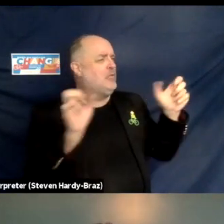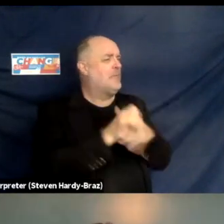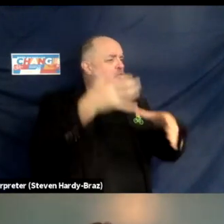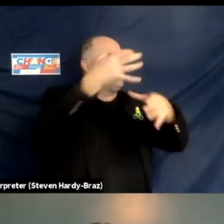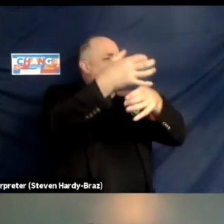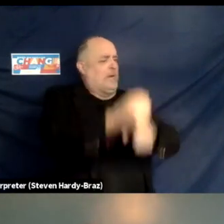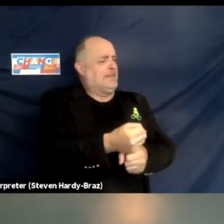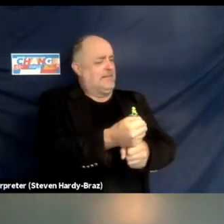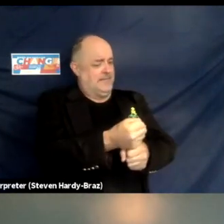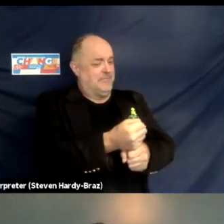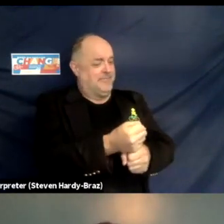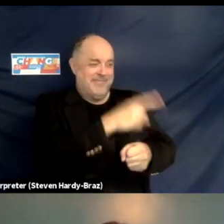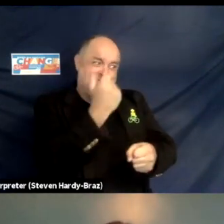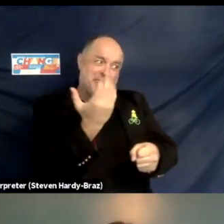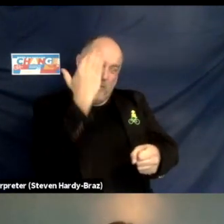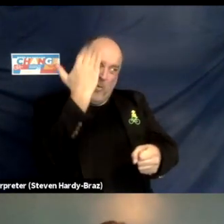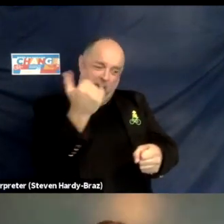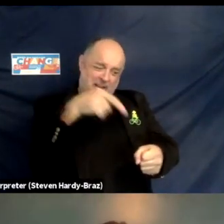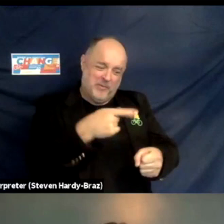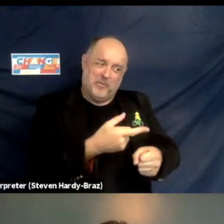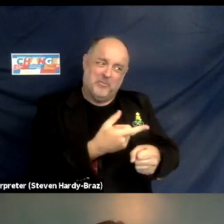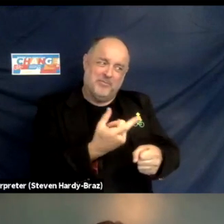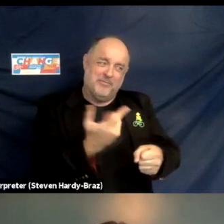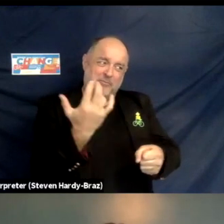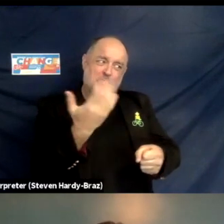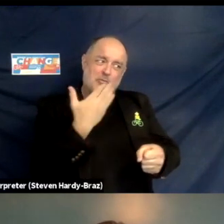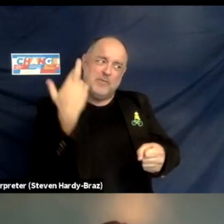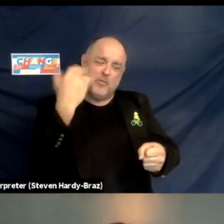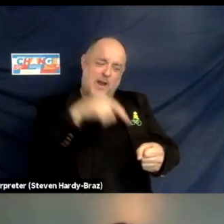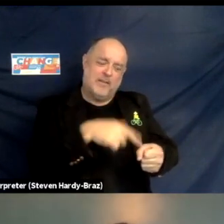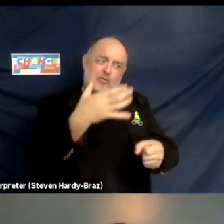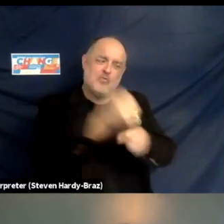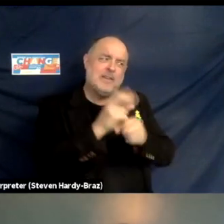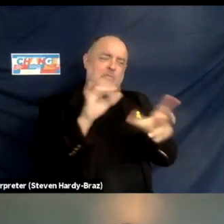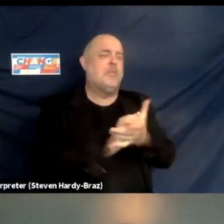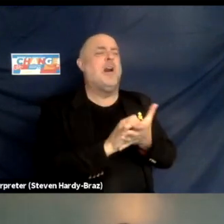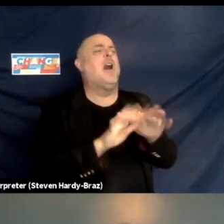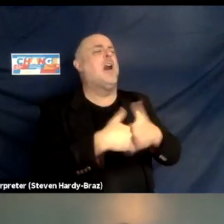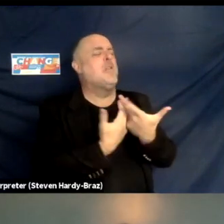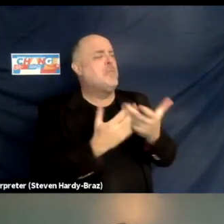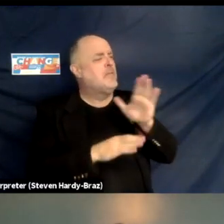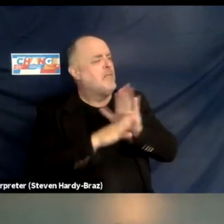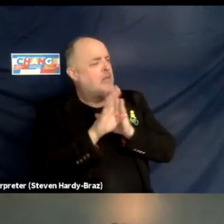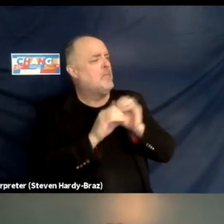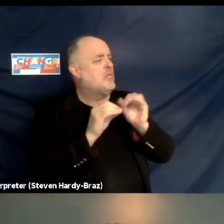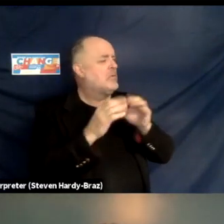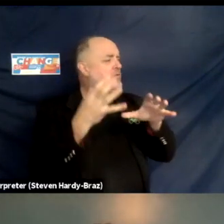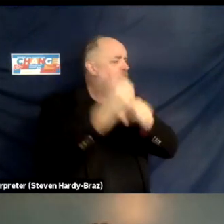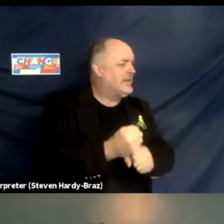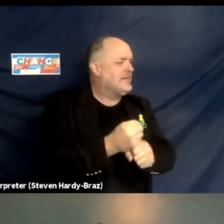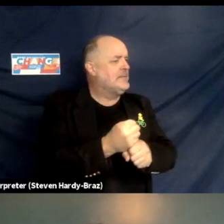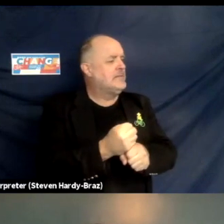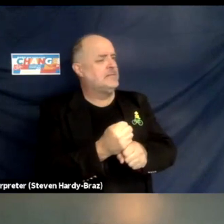very good reasons, how do they accomplish inclusive engagement, outreach, and a planning process?